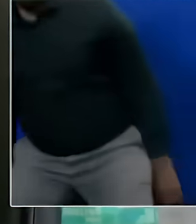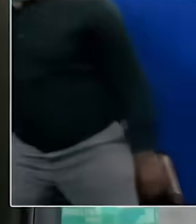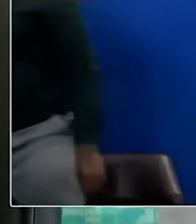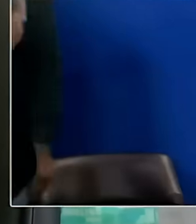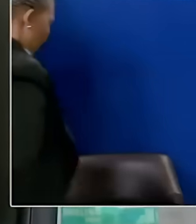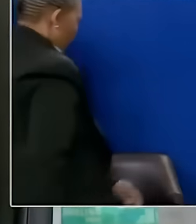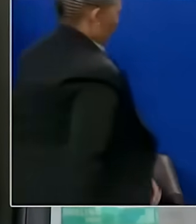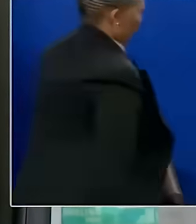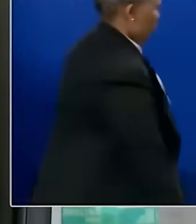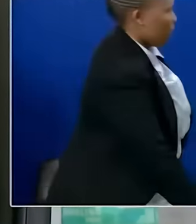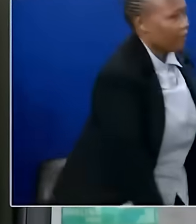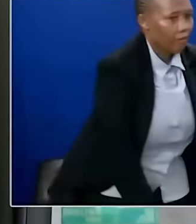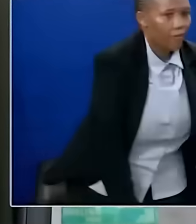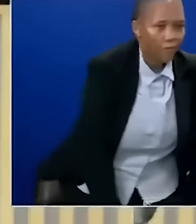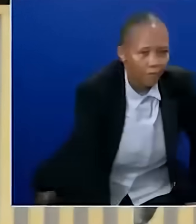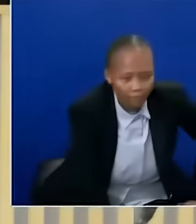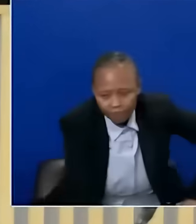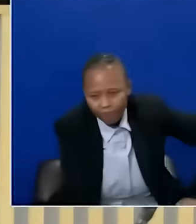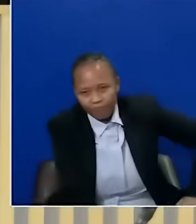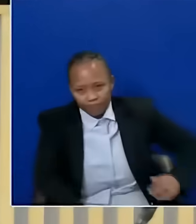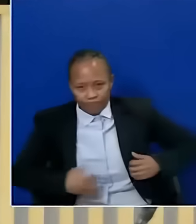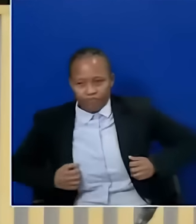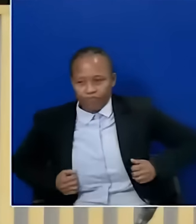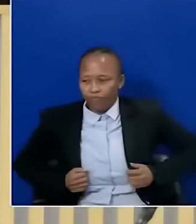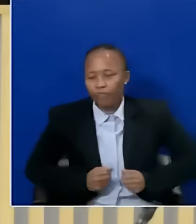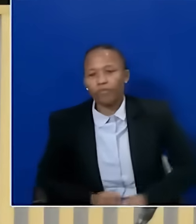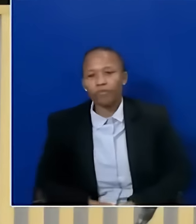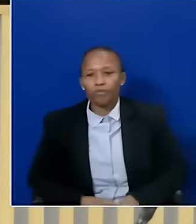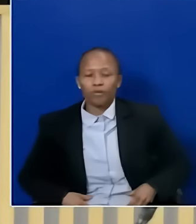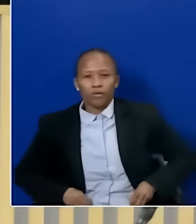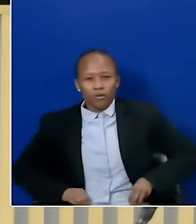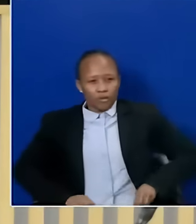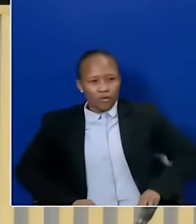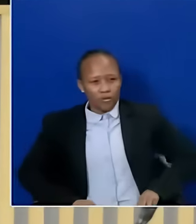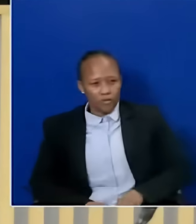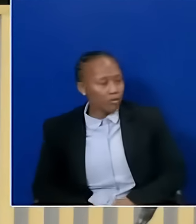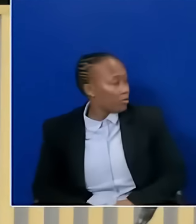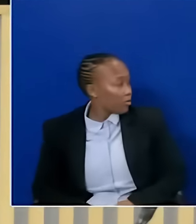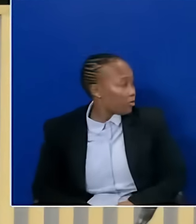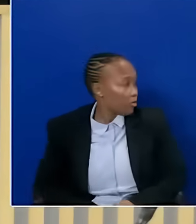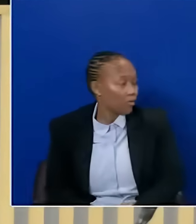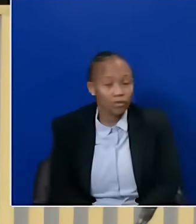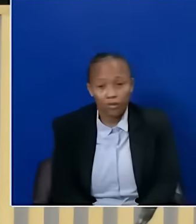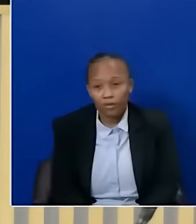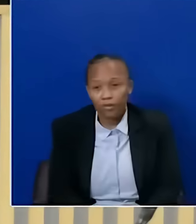Brigadier, besides the correction that we see,